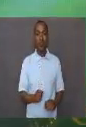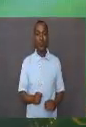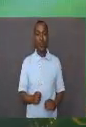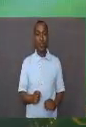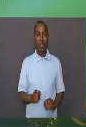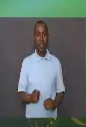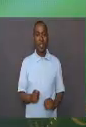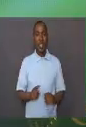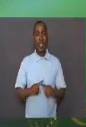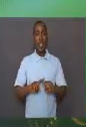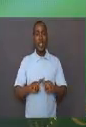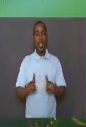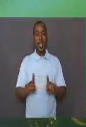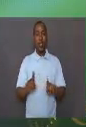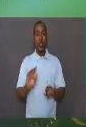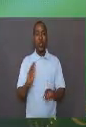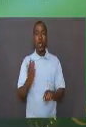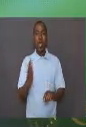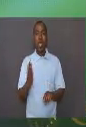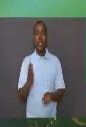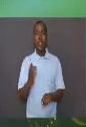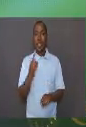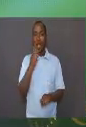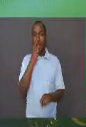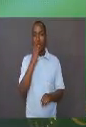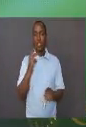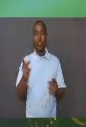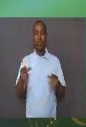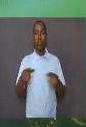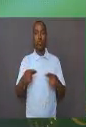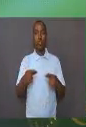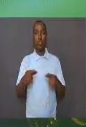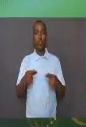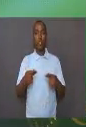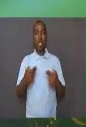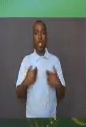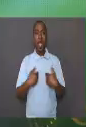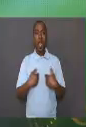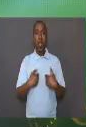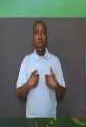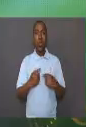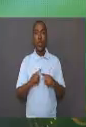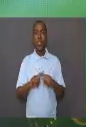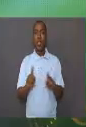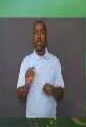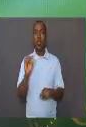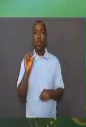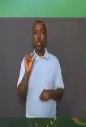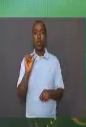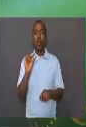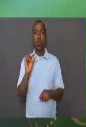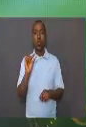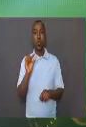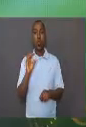There are different types of culture media for growing different types of